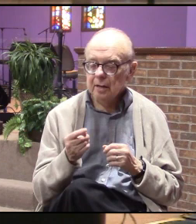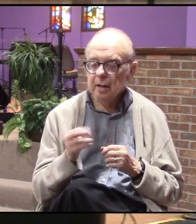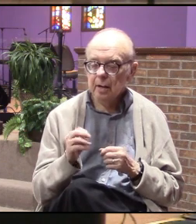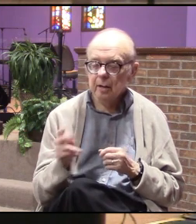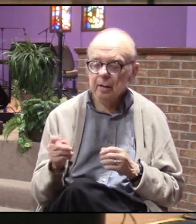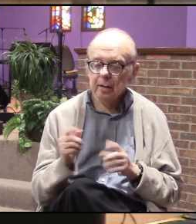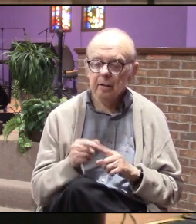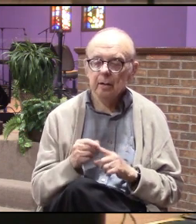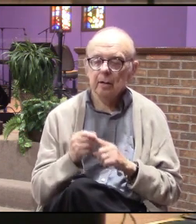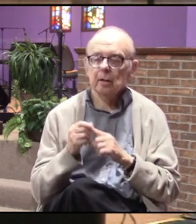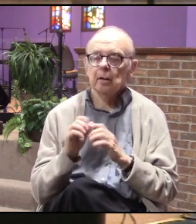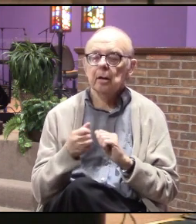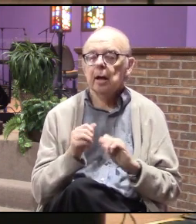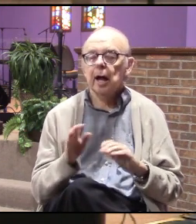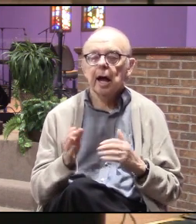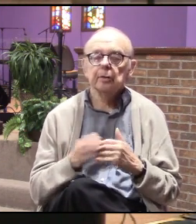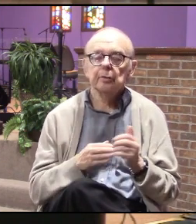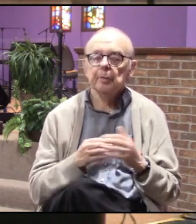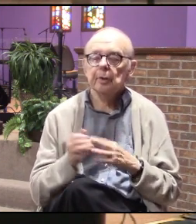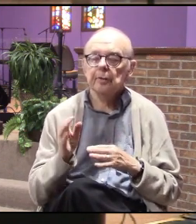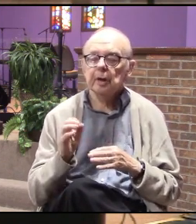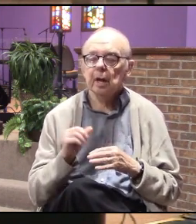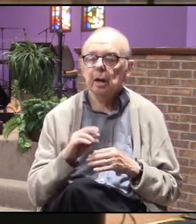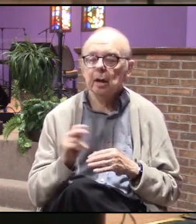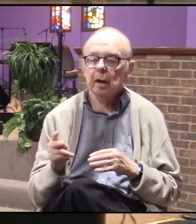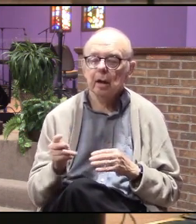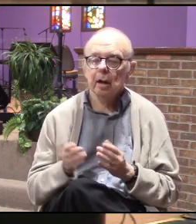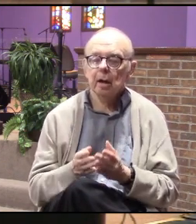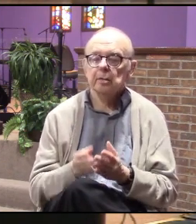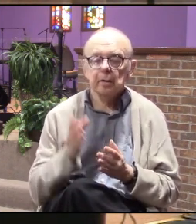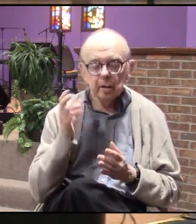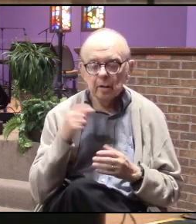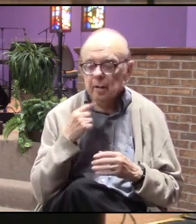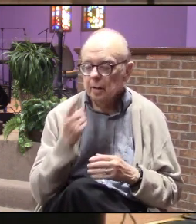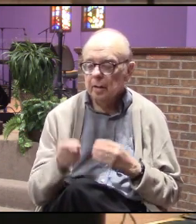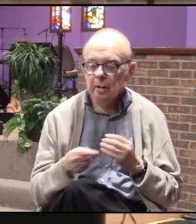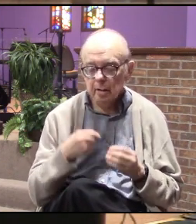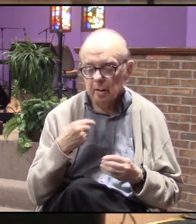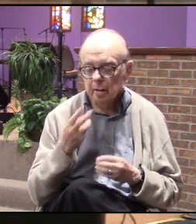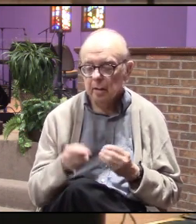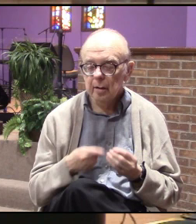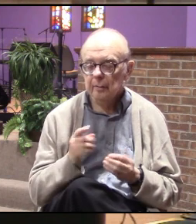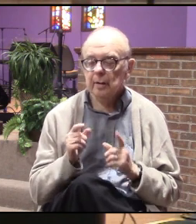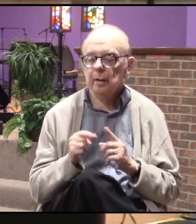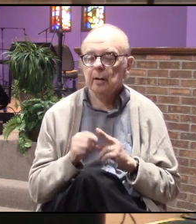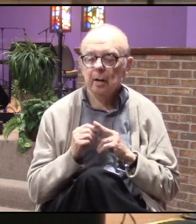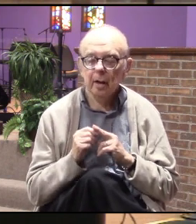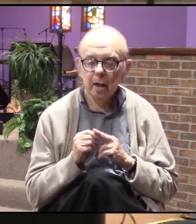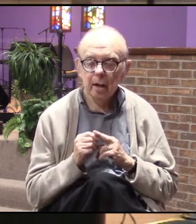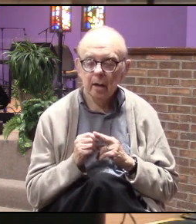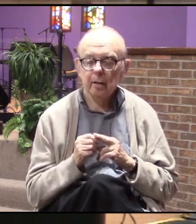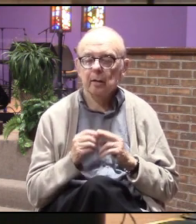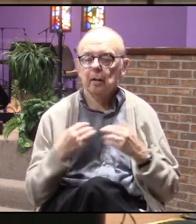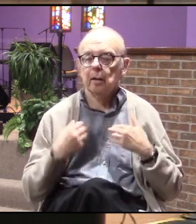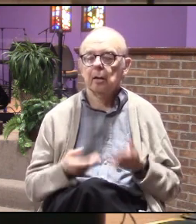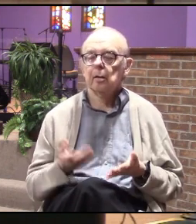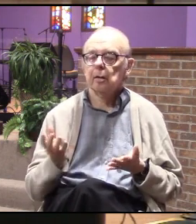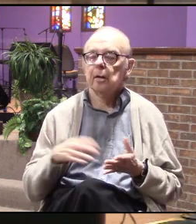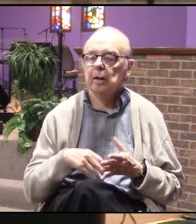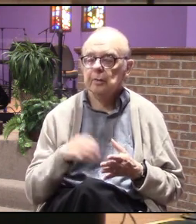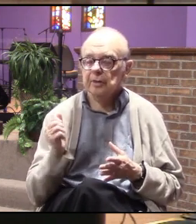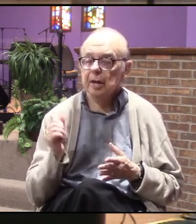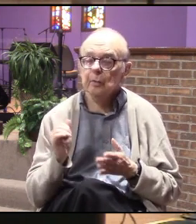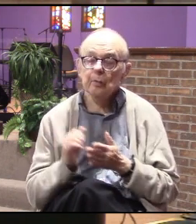Noah specifically how to build the ark. We hear God telling Noah specifically animals he was